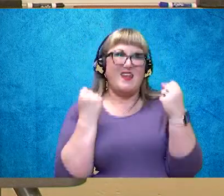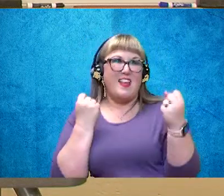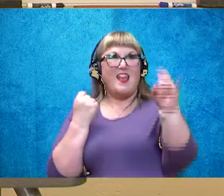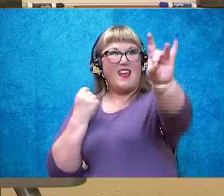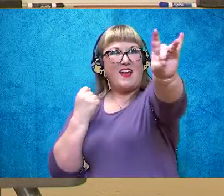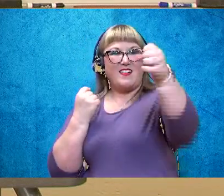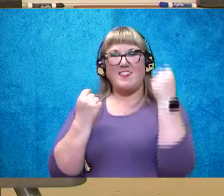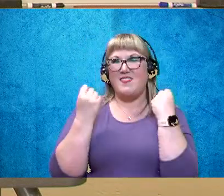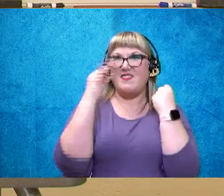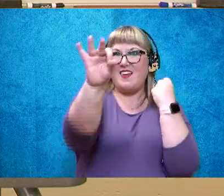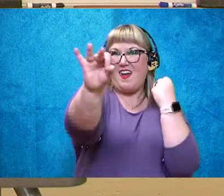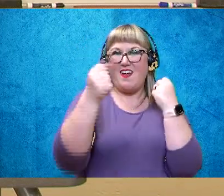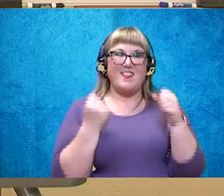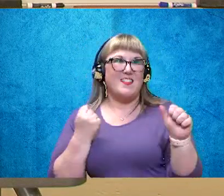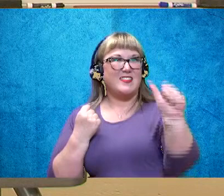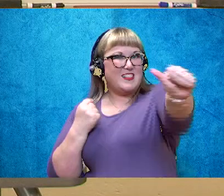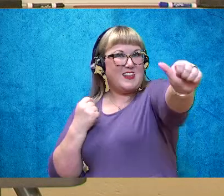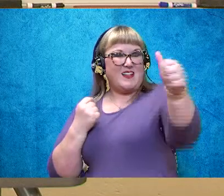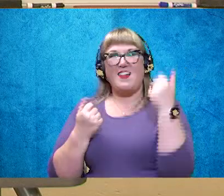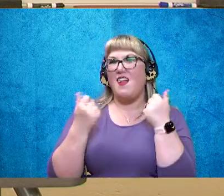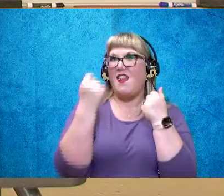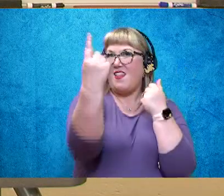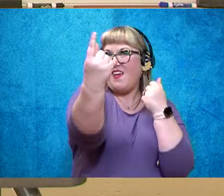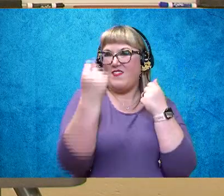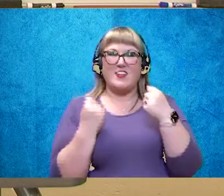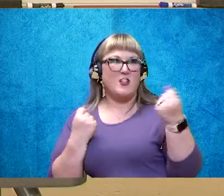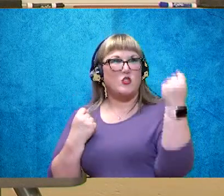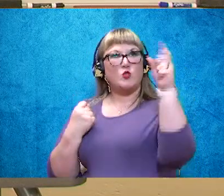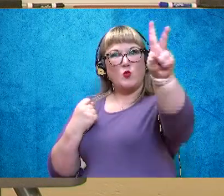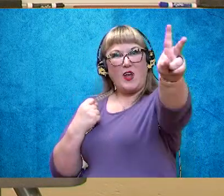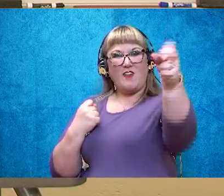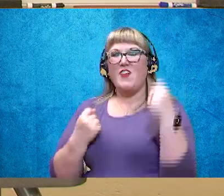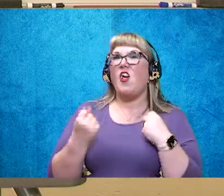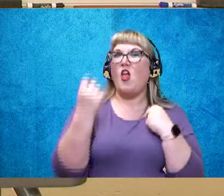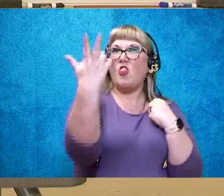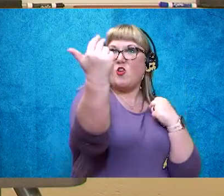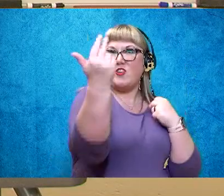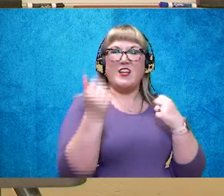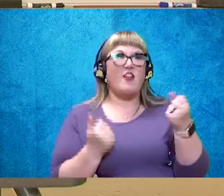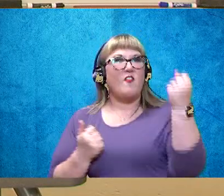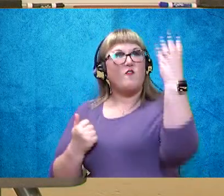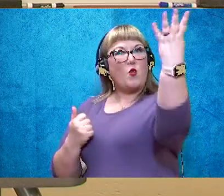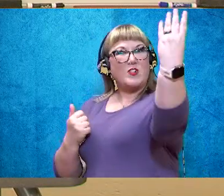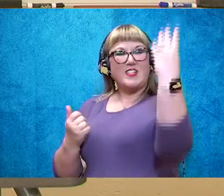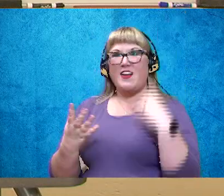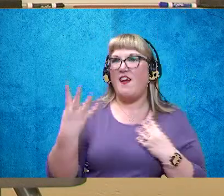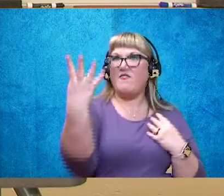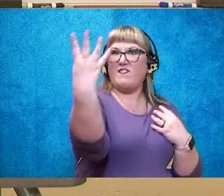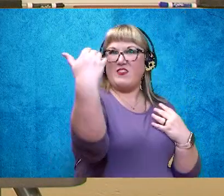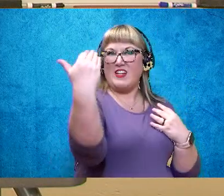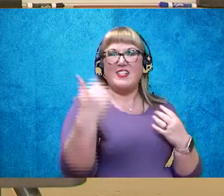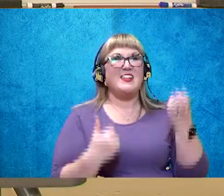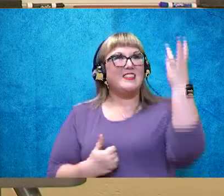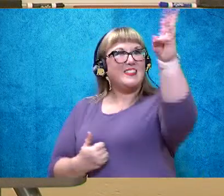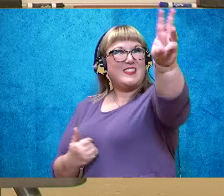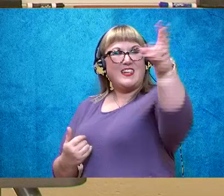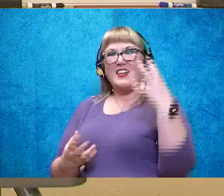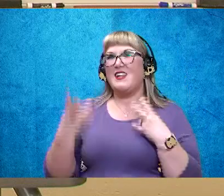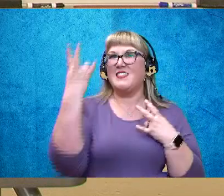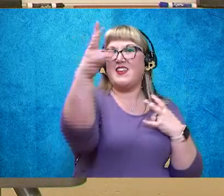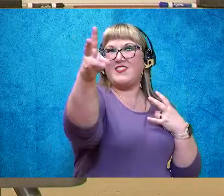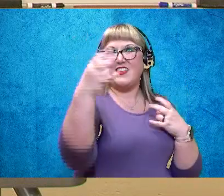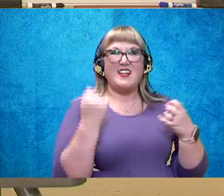7, 8, 9, 10, 11, 12, 13, 14, 15,